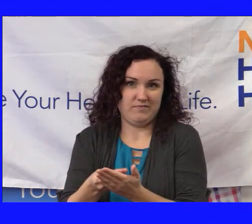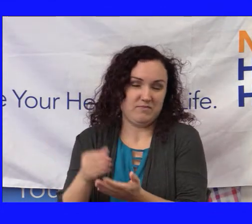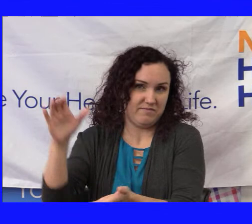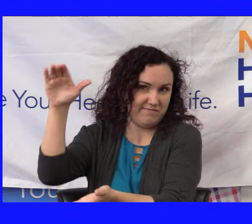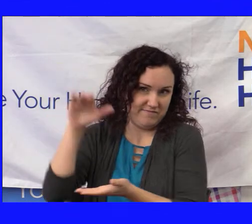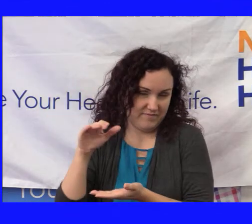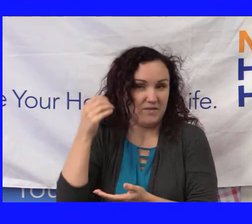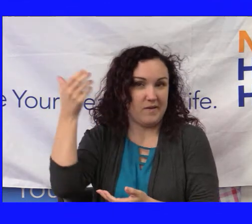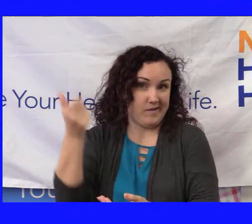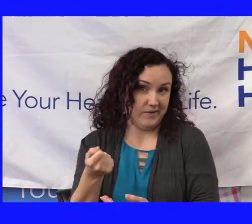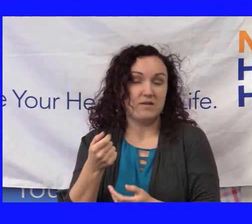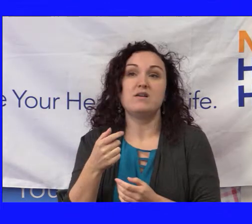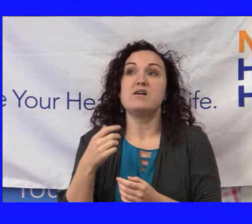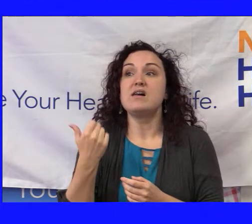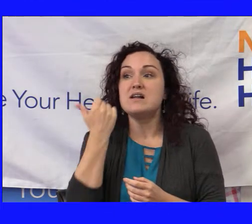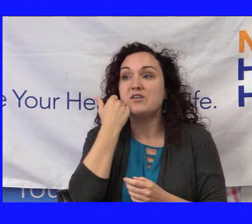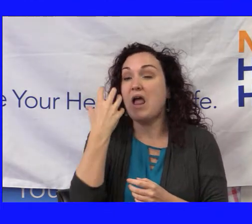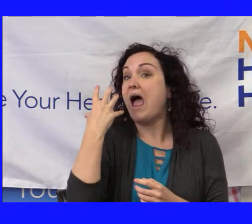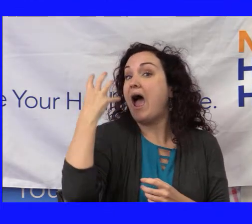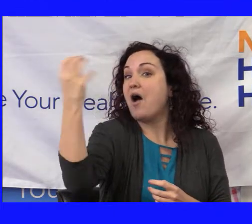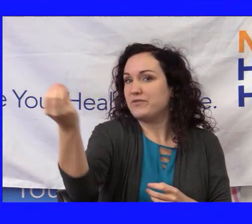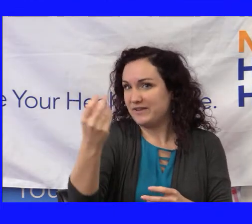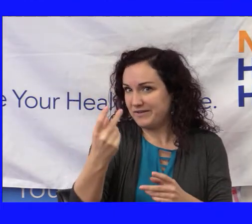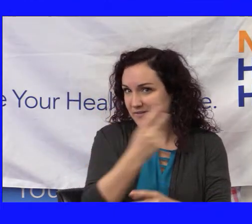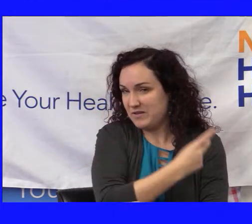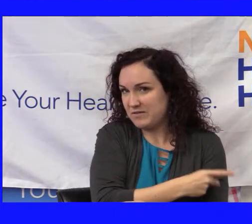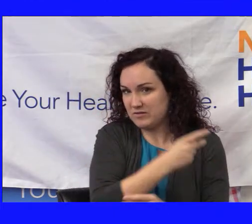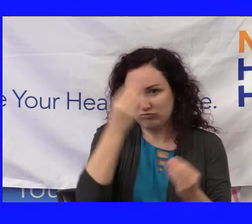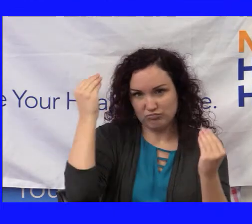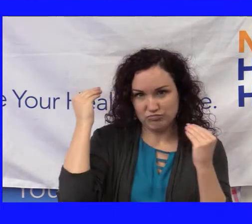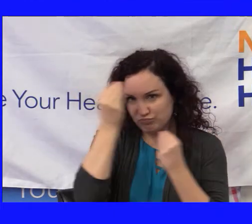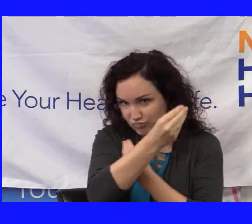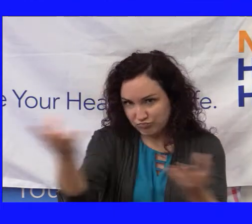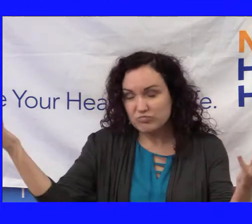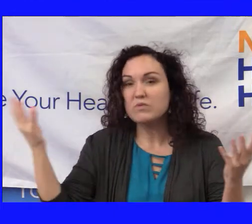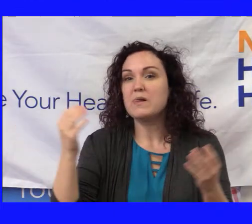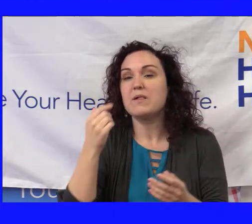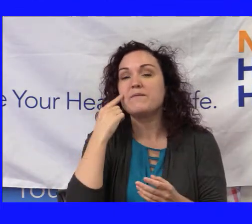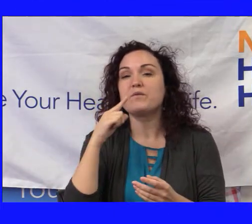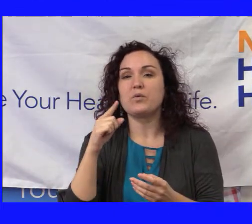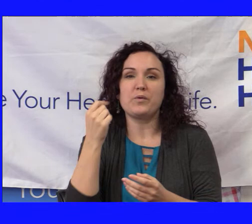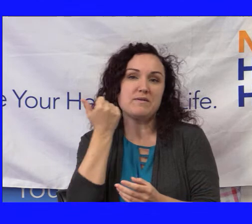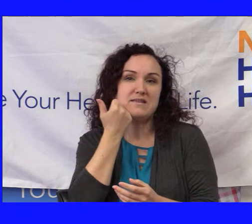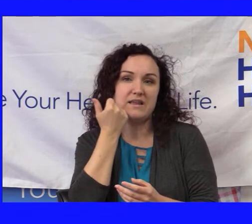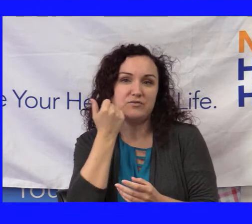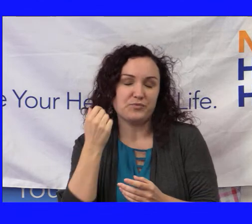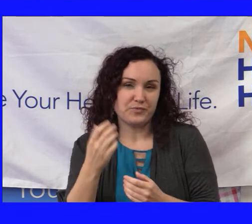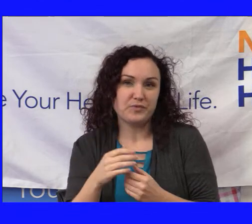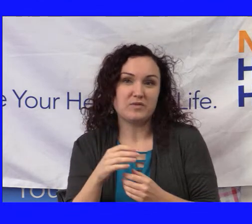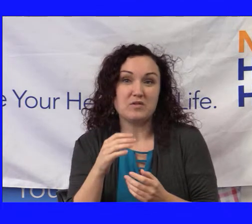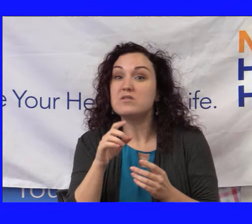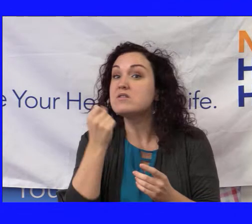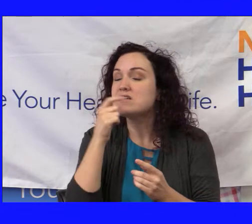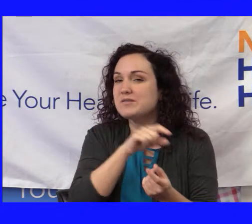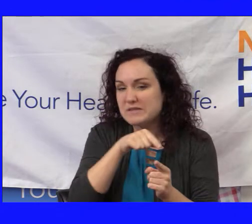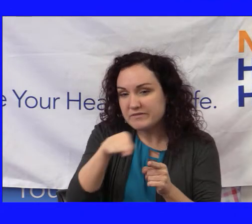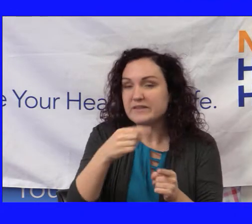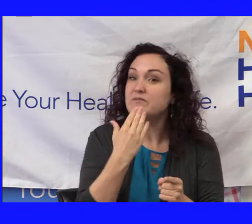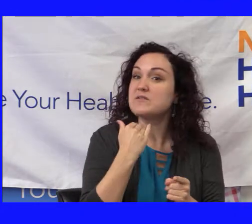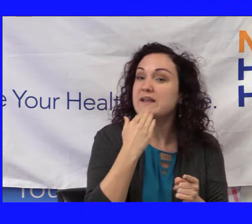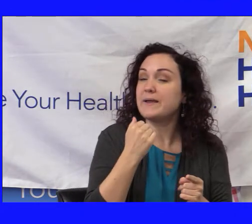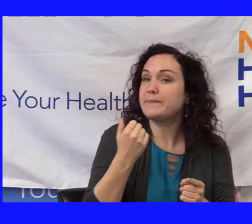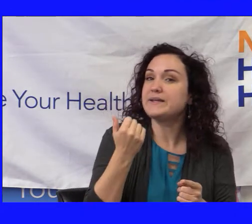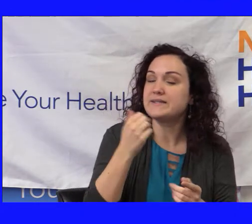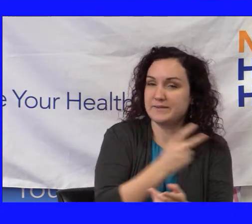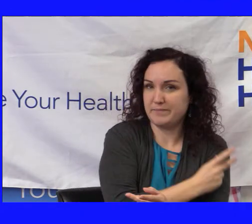dentistry outside of the dental facility into women's health and medical clinics, particularly around diabetes patients who are at higher risk